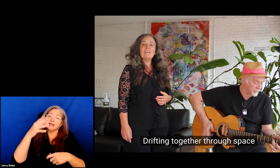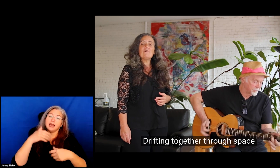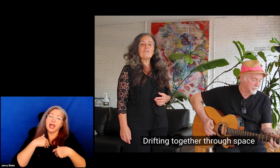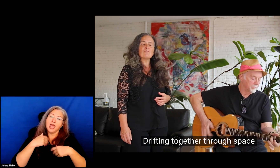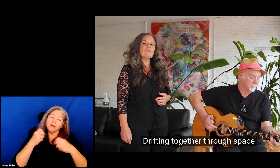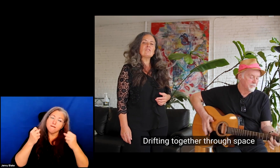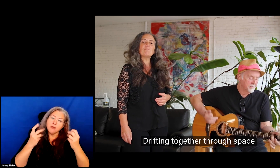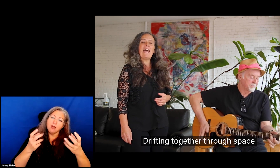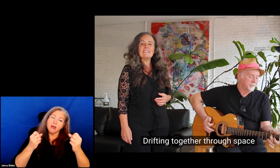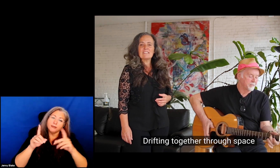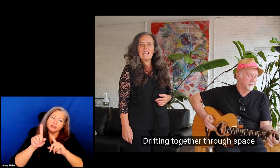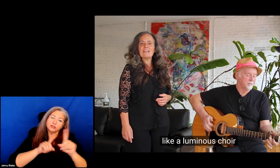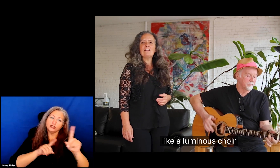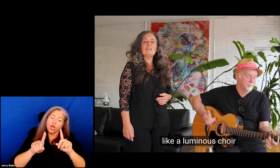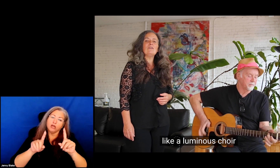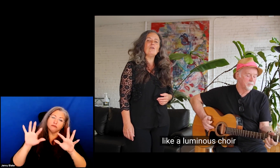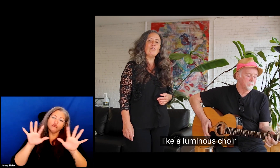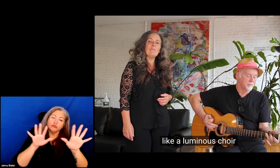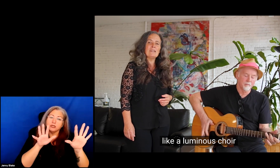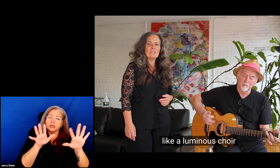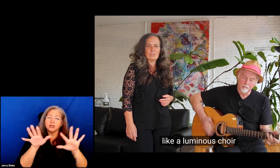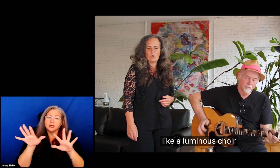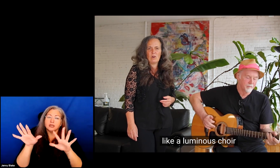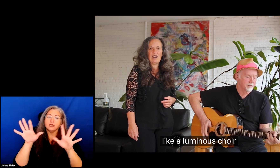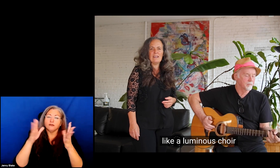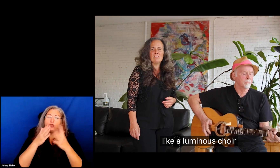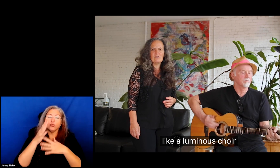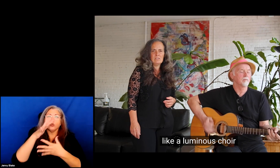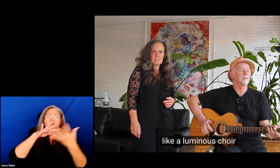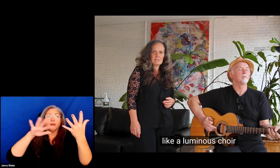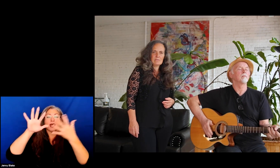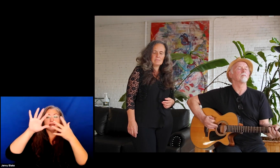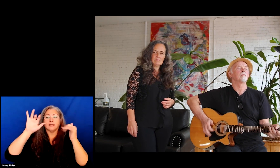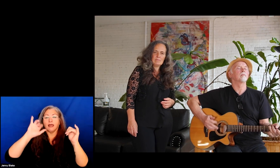drifting together through space like a luminous choir.